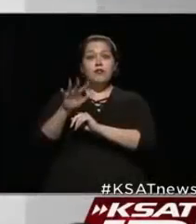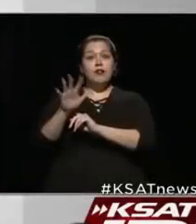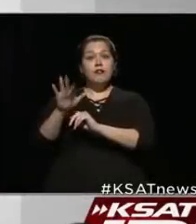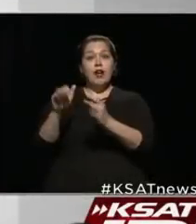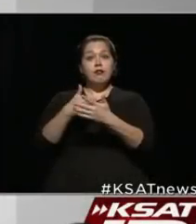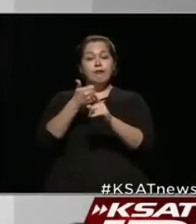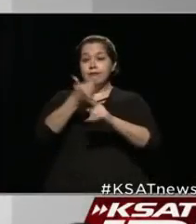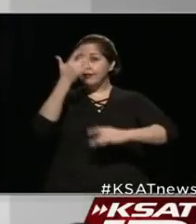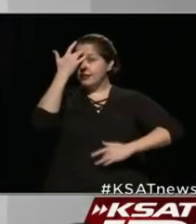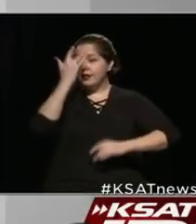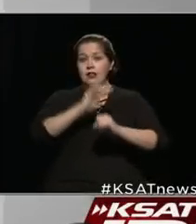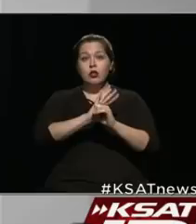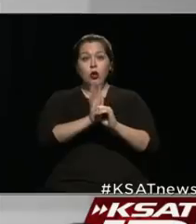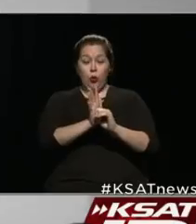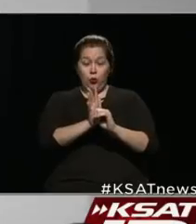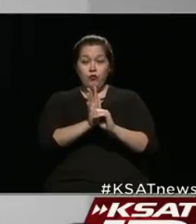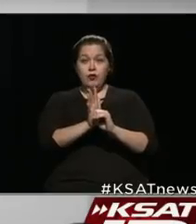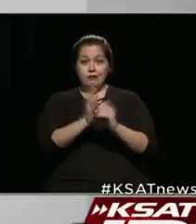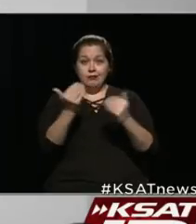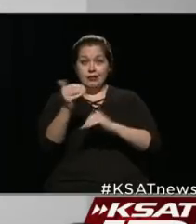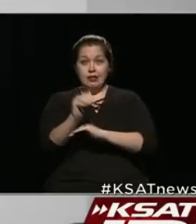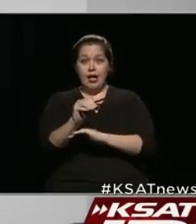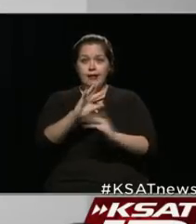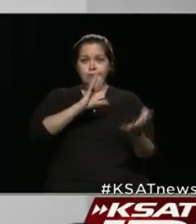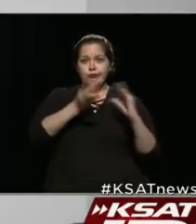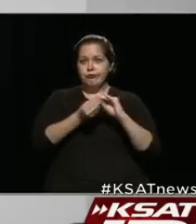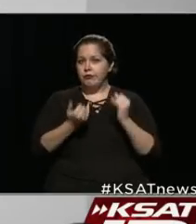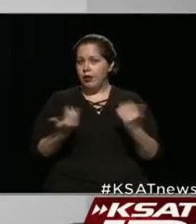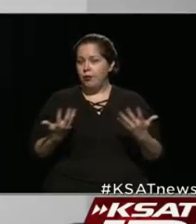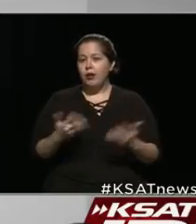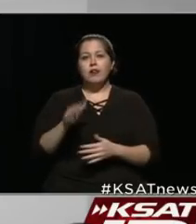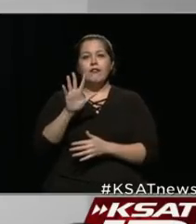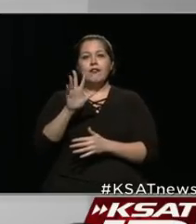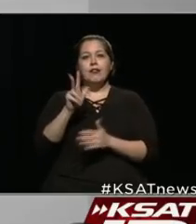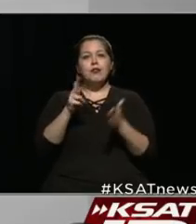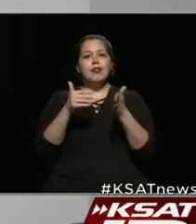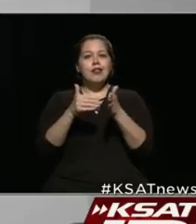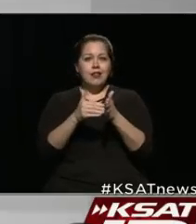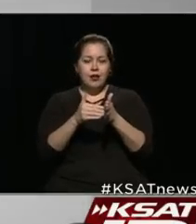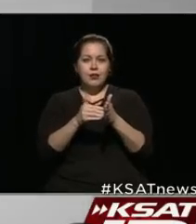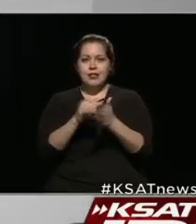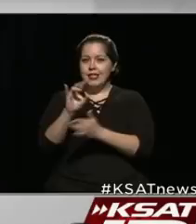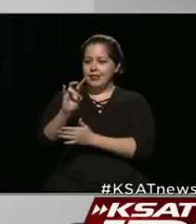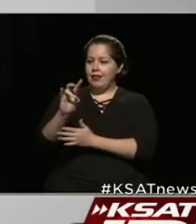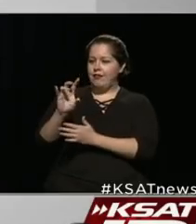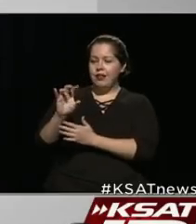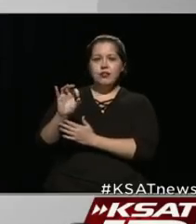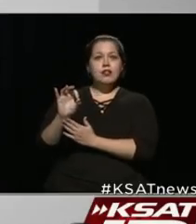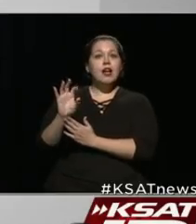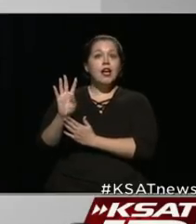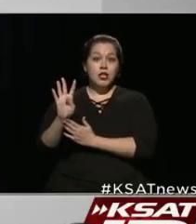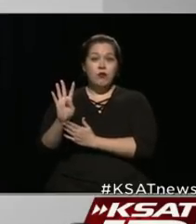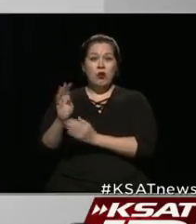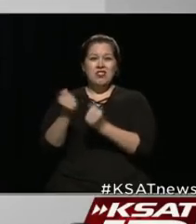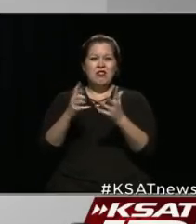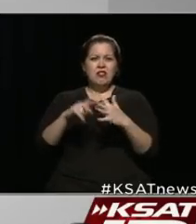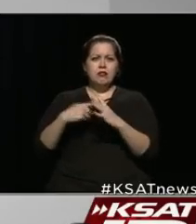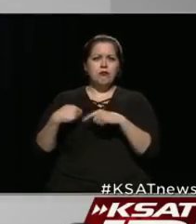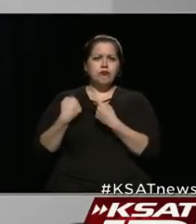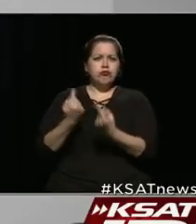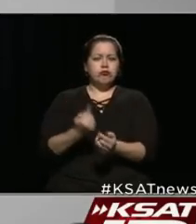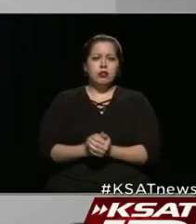New cases of COVID-19 this evening, which brings our total to 53,794 since this began.